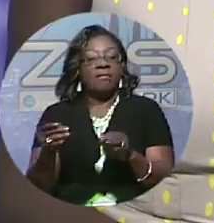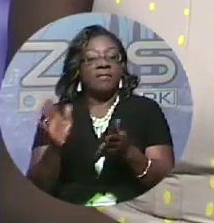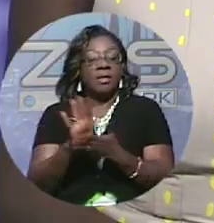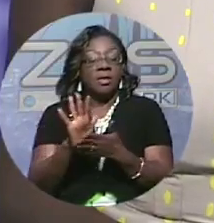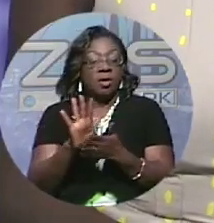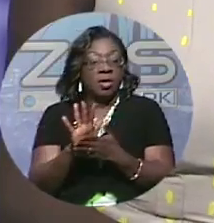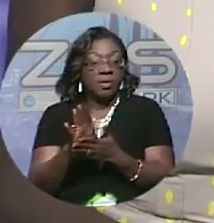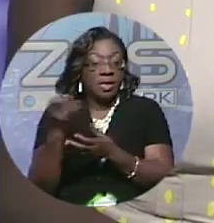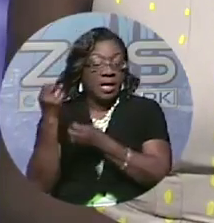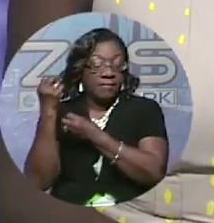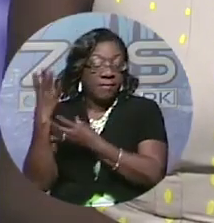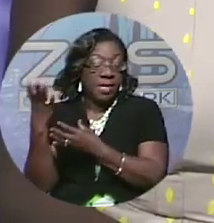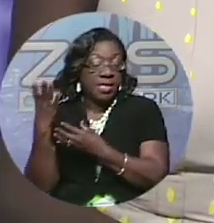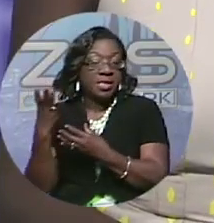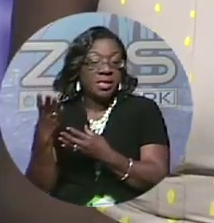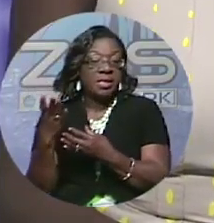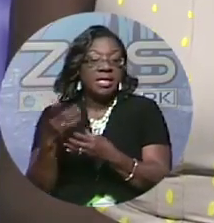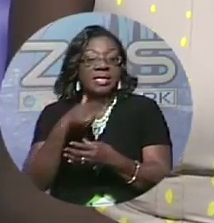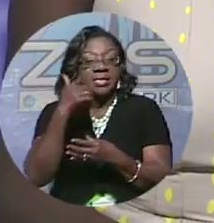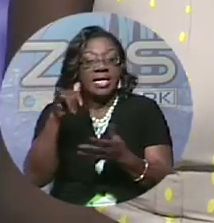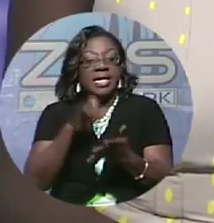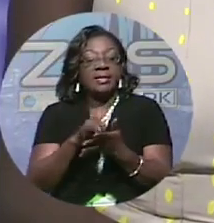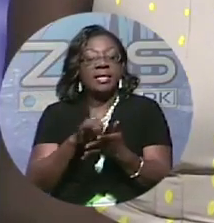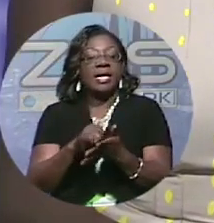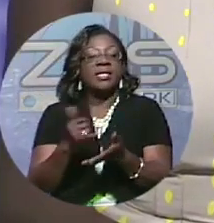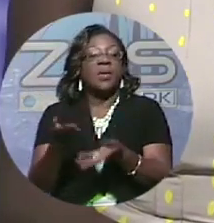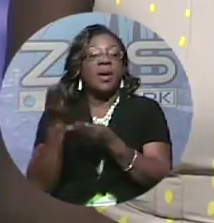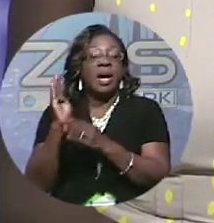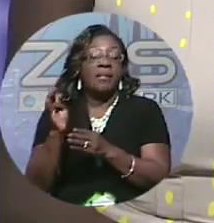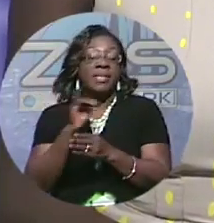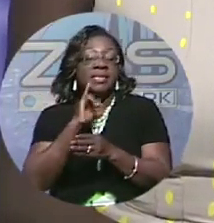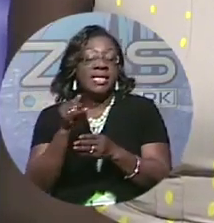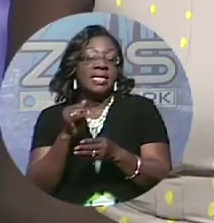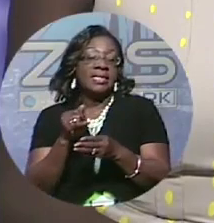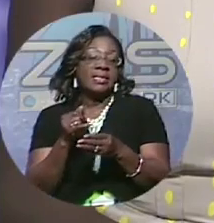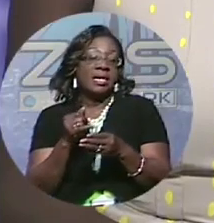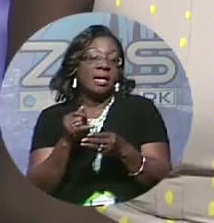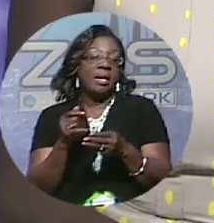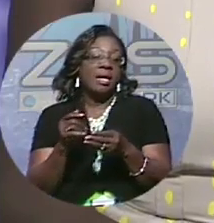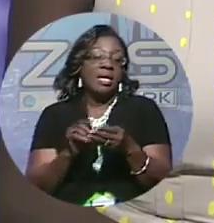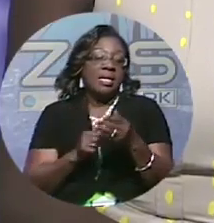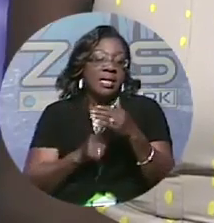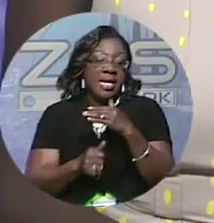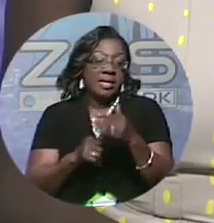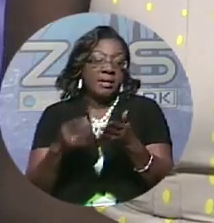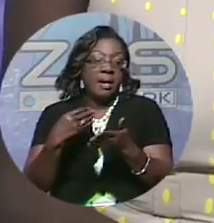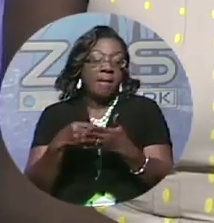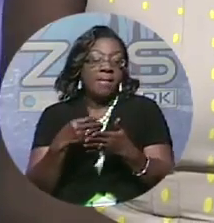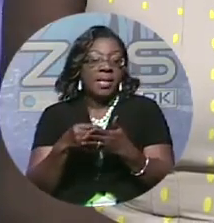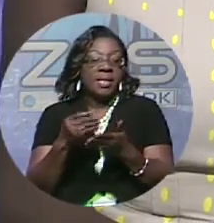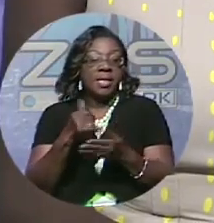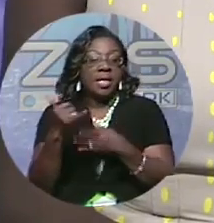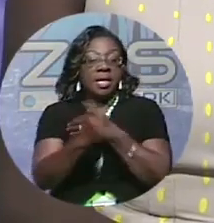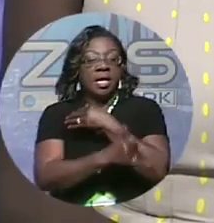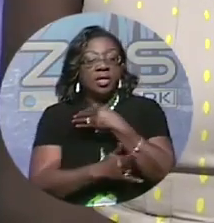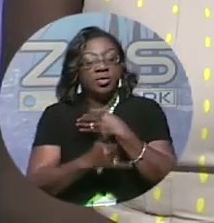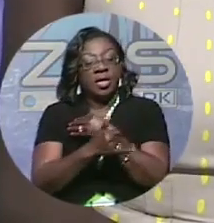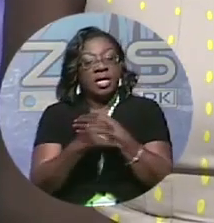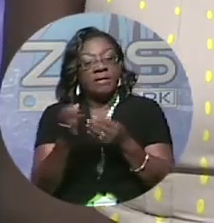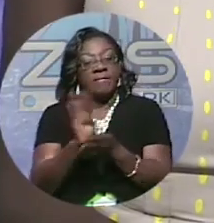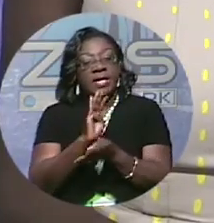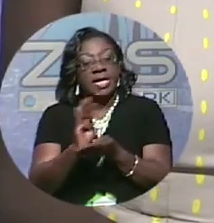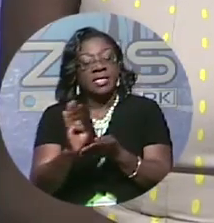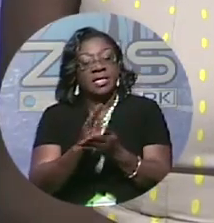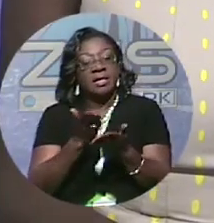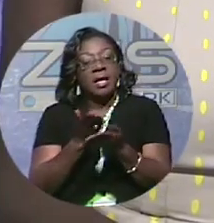third most popular tax haven, is disconcerting, and the leak further challenges the work and validity of international financial centers.